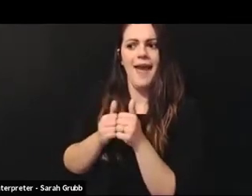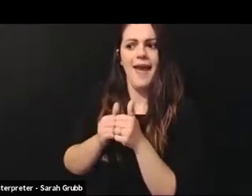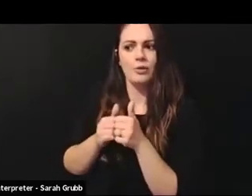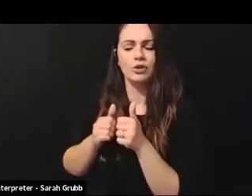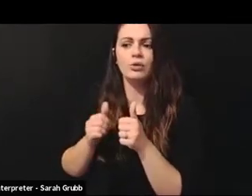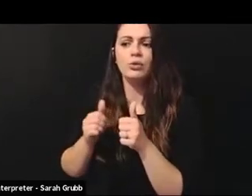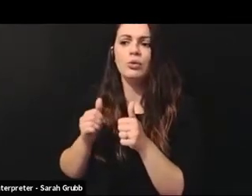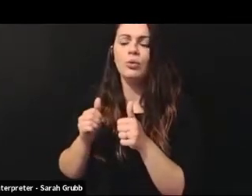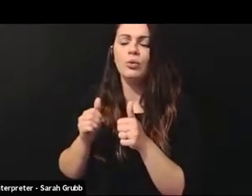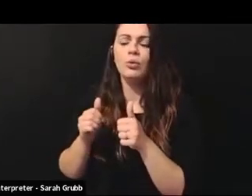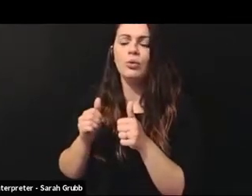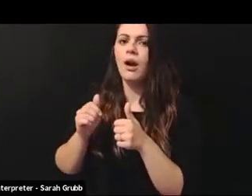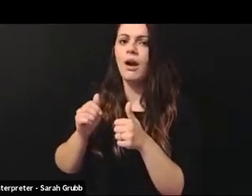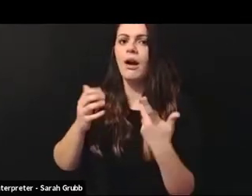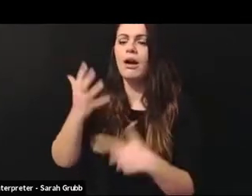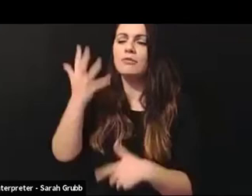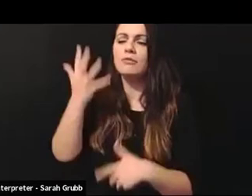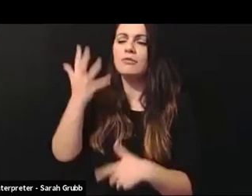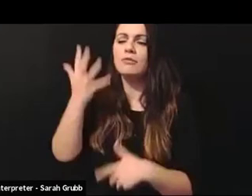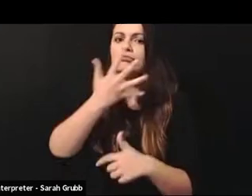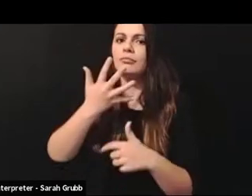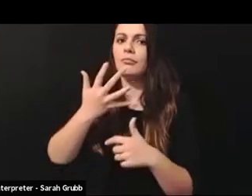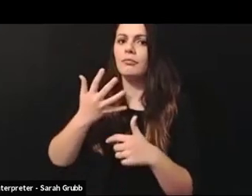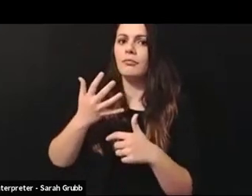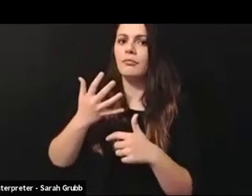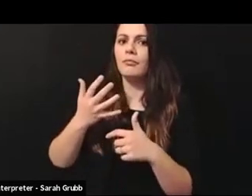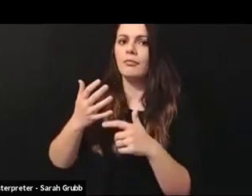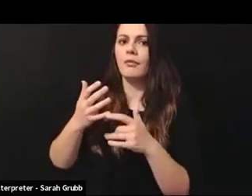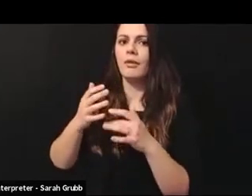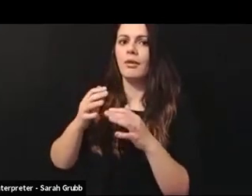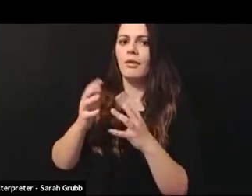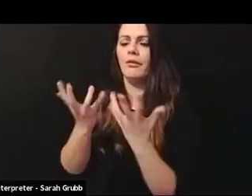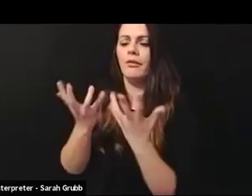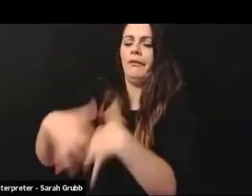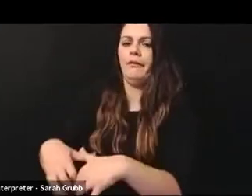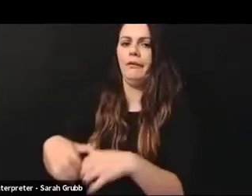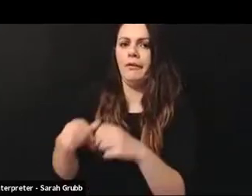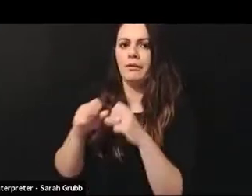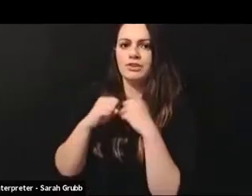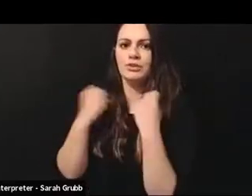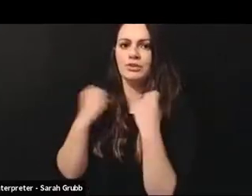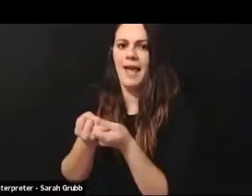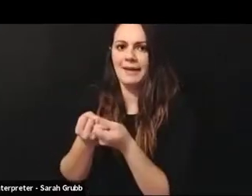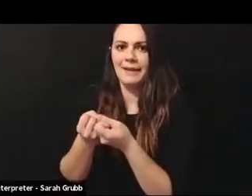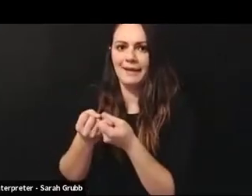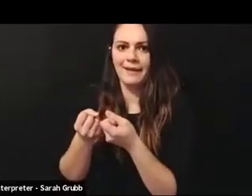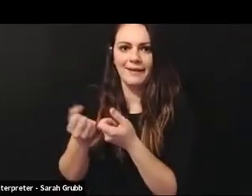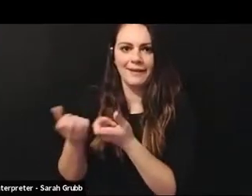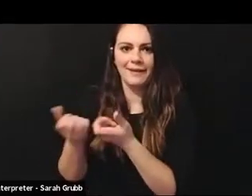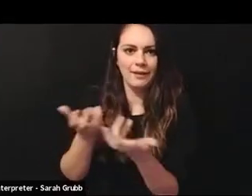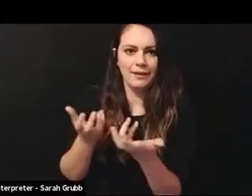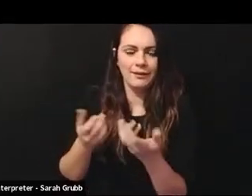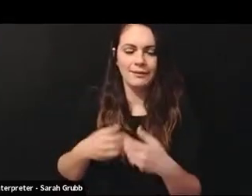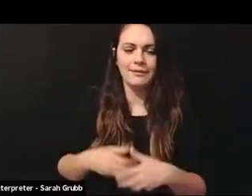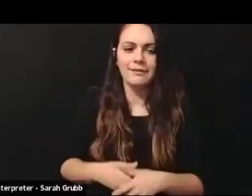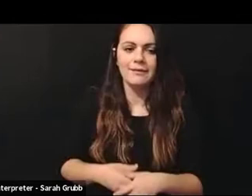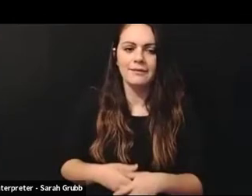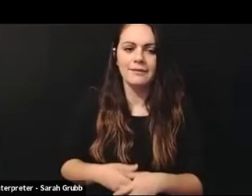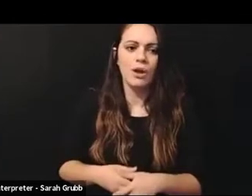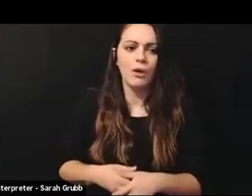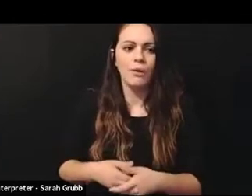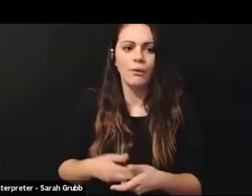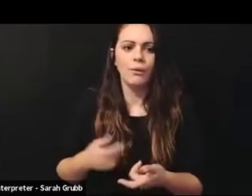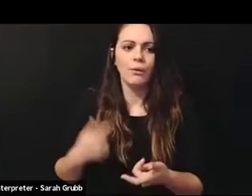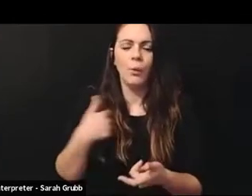acceptable or they're socially, maybe better way to say it is socially understood. Okay. So, and again, if you go back